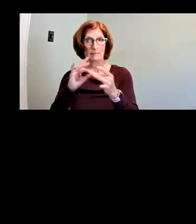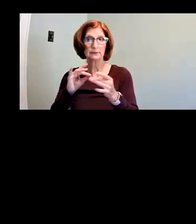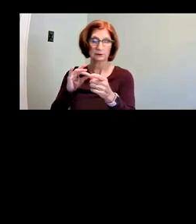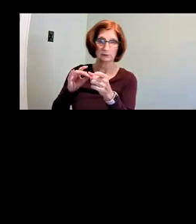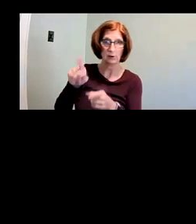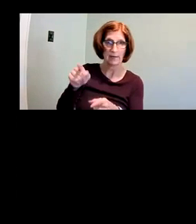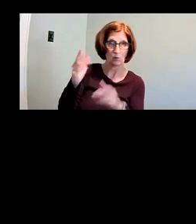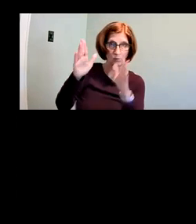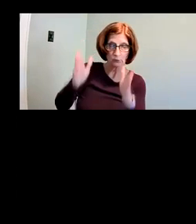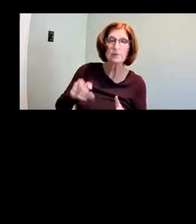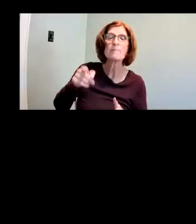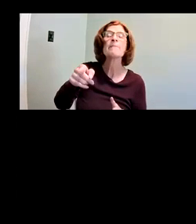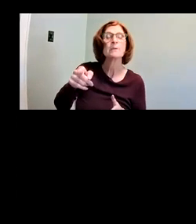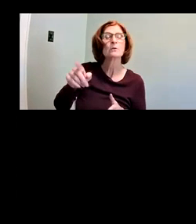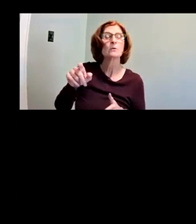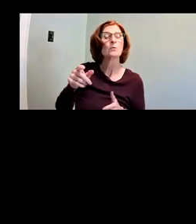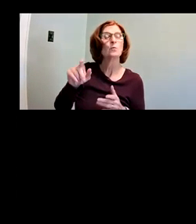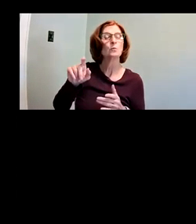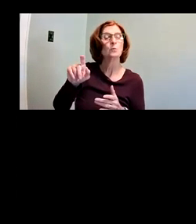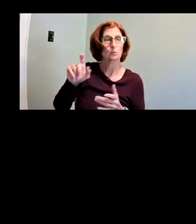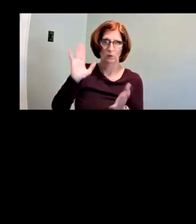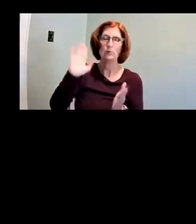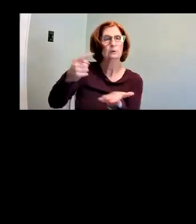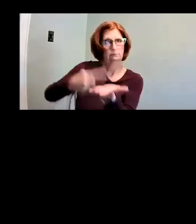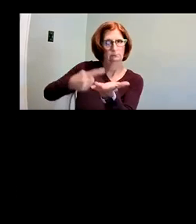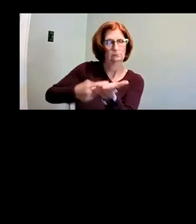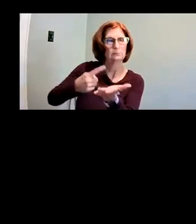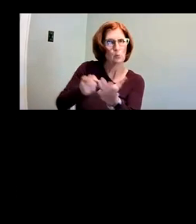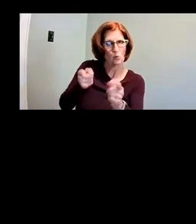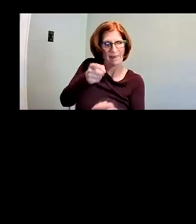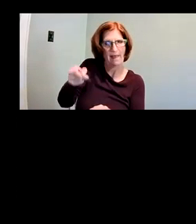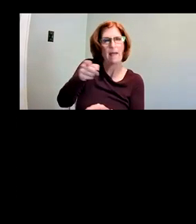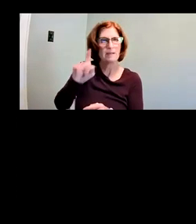having discussions with the community to provide more information and updates. Thanks.